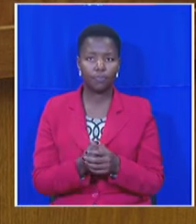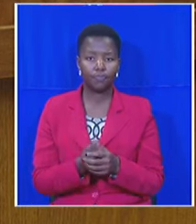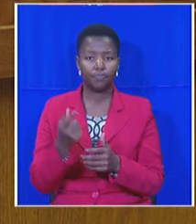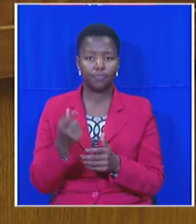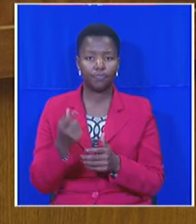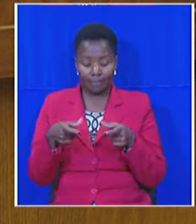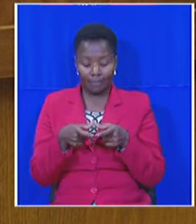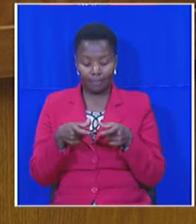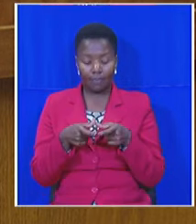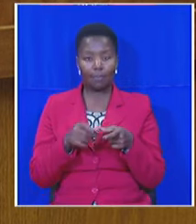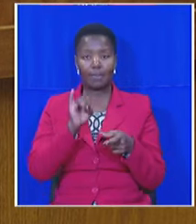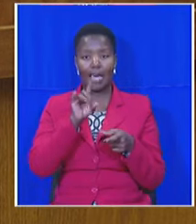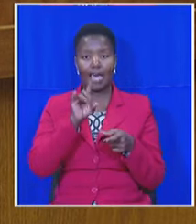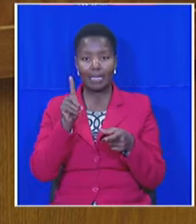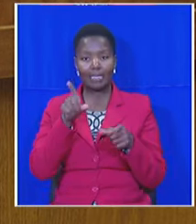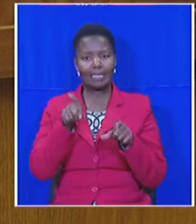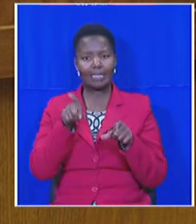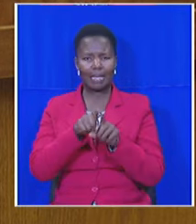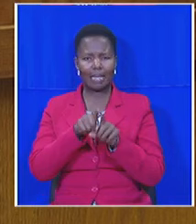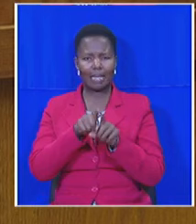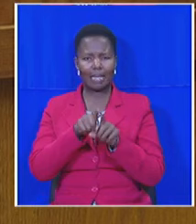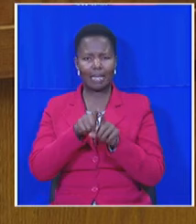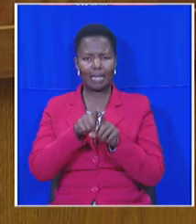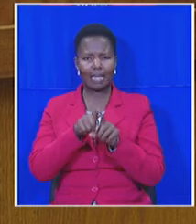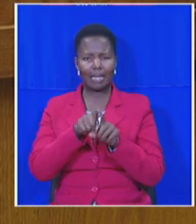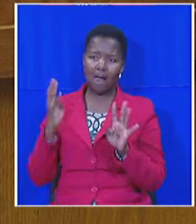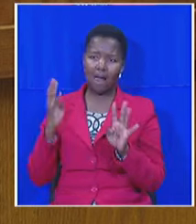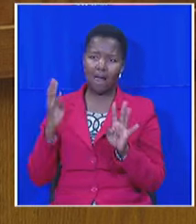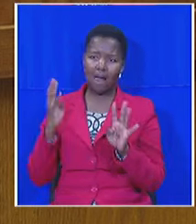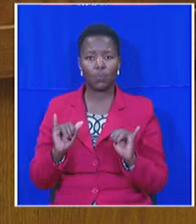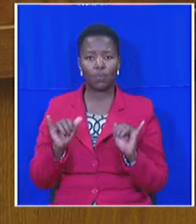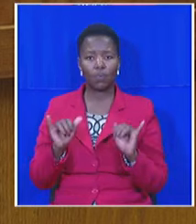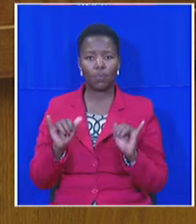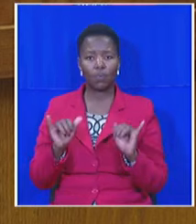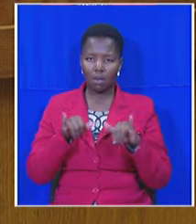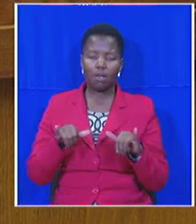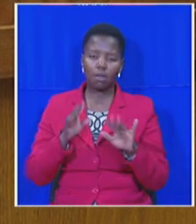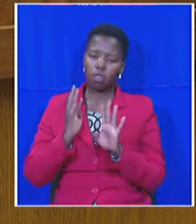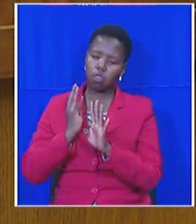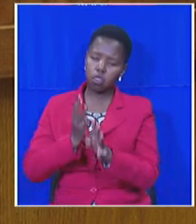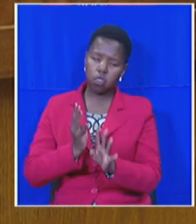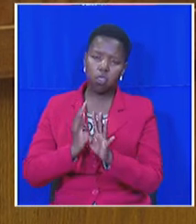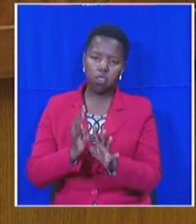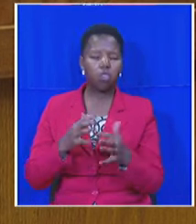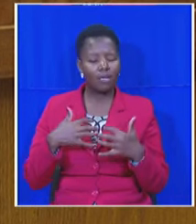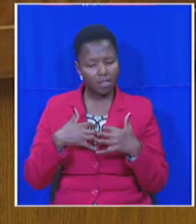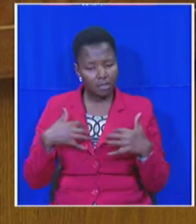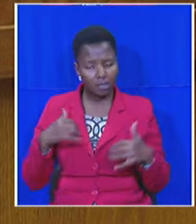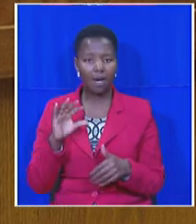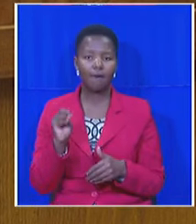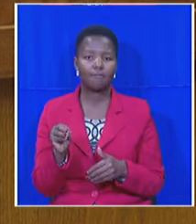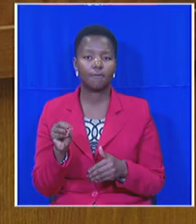ID is also plagued with long queues, and the entire process remains very frustrating for applicants.